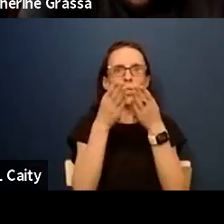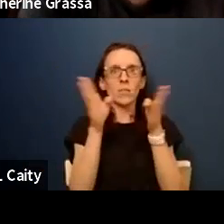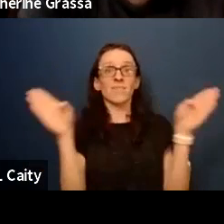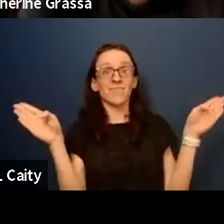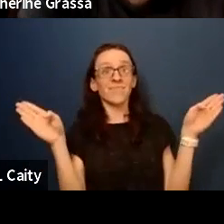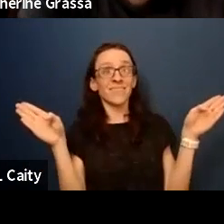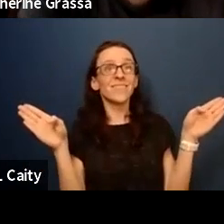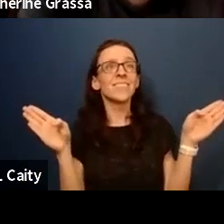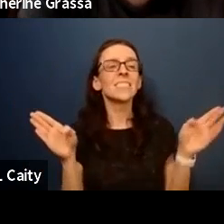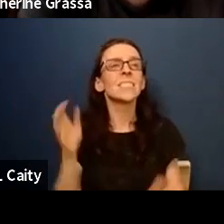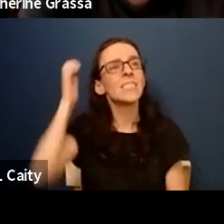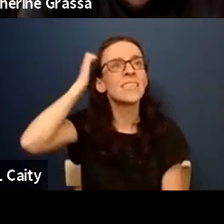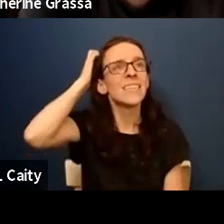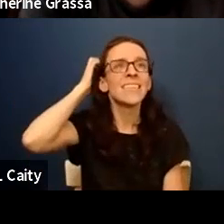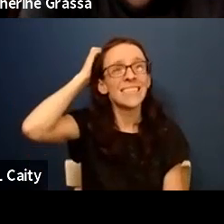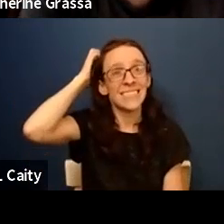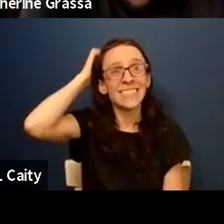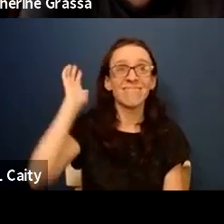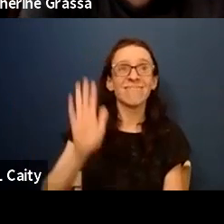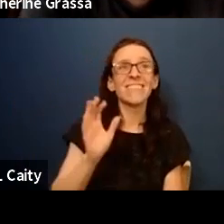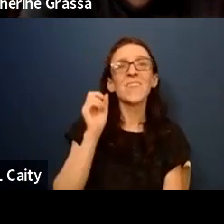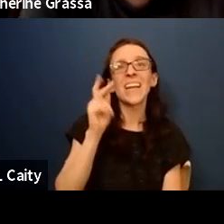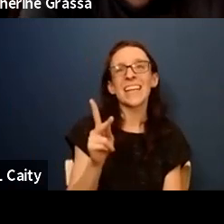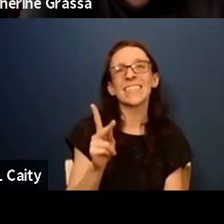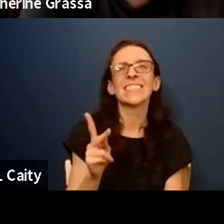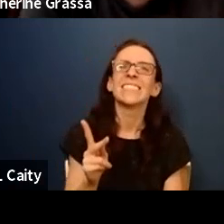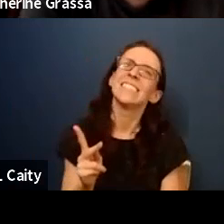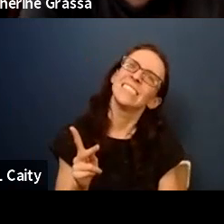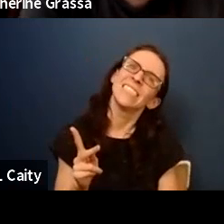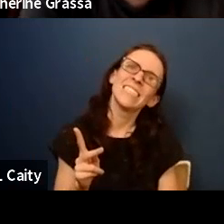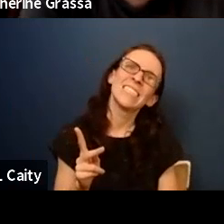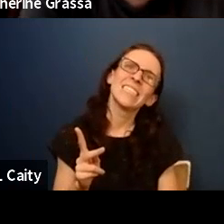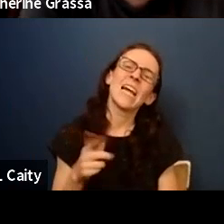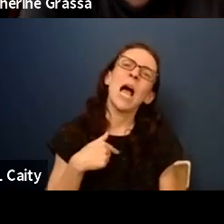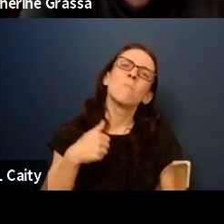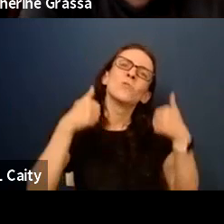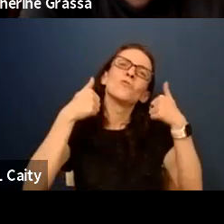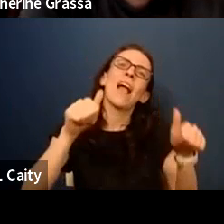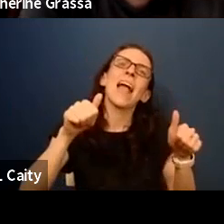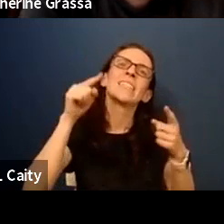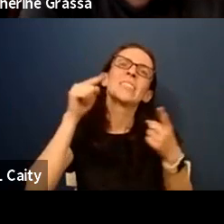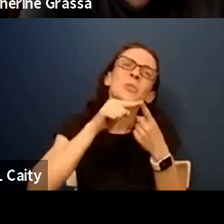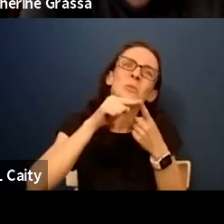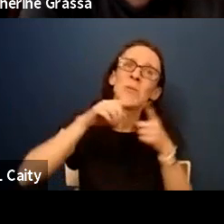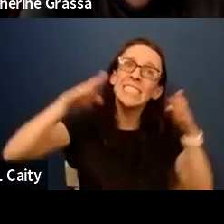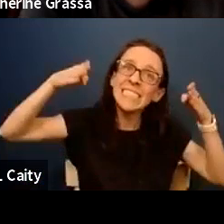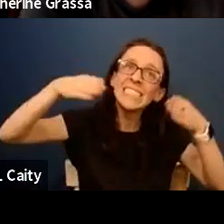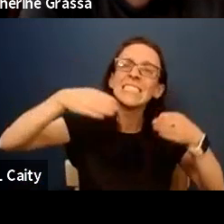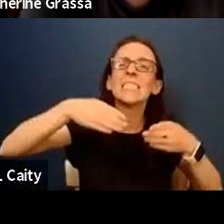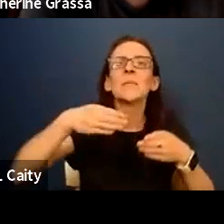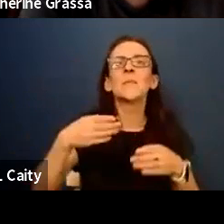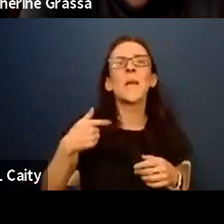okay, like I'm trying to funnel here, and you all, we're